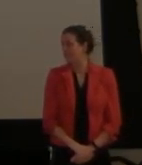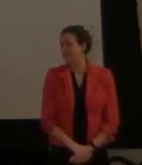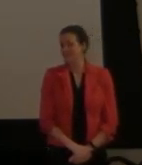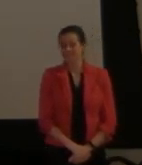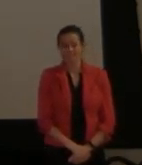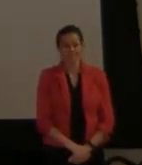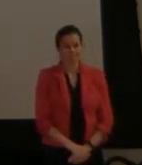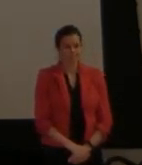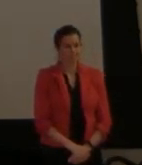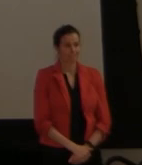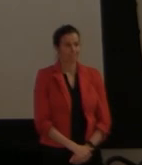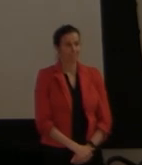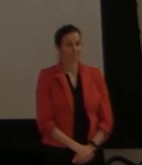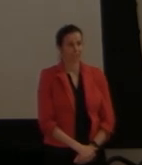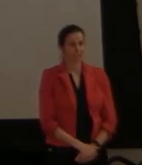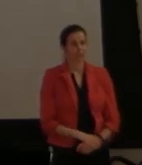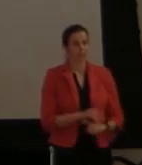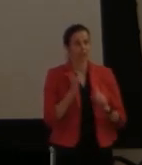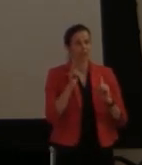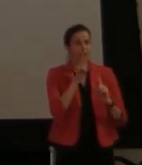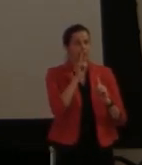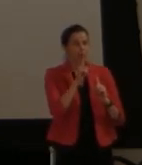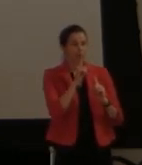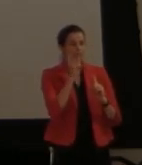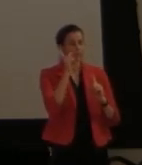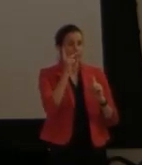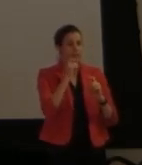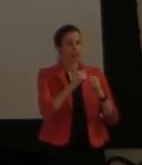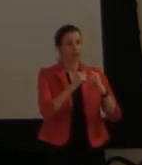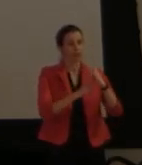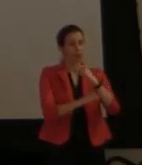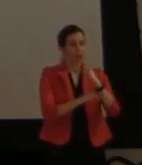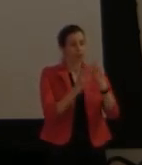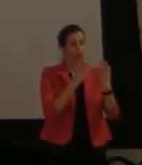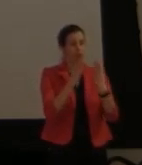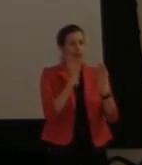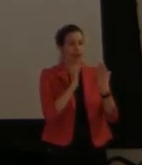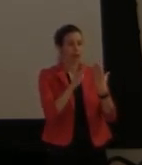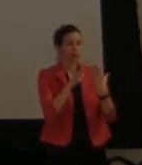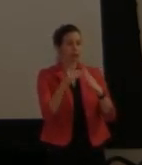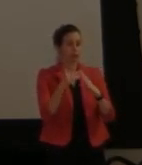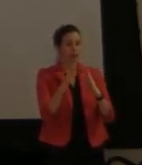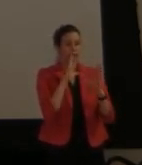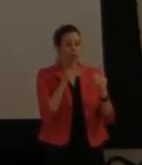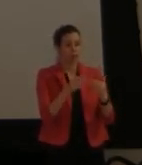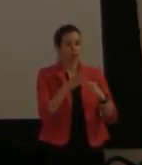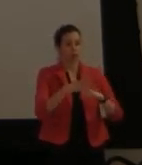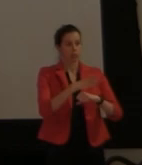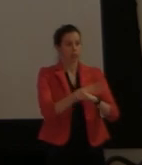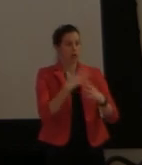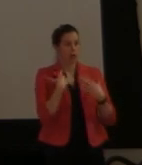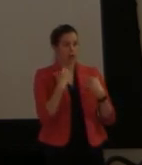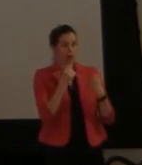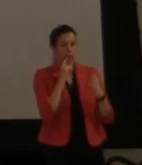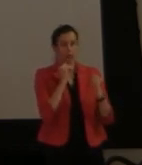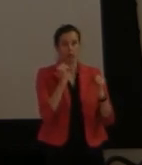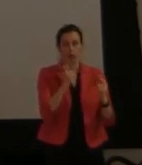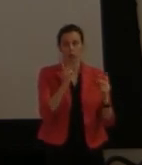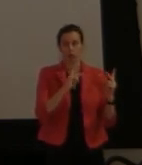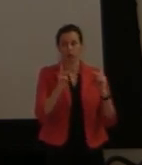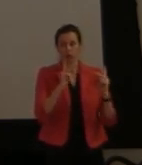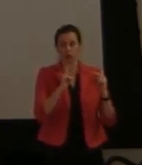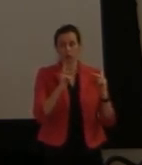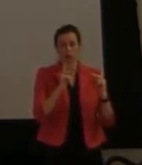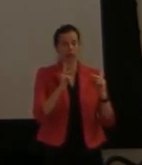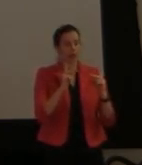Interact for Health is a philanthropic foundation serving our community, focused on improving health of all people. They serve